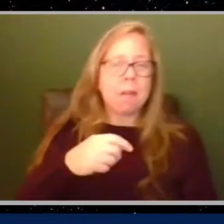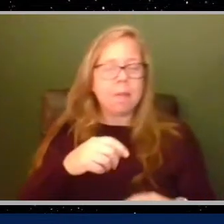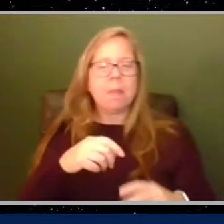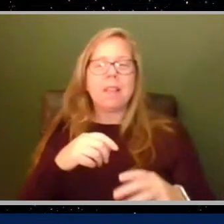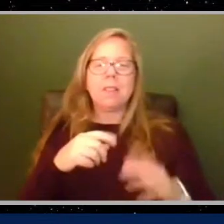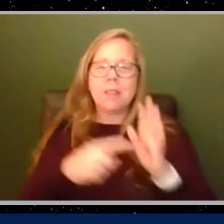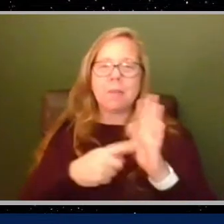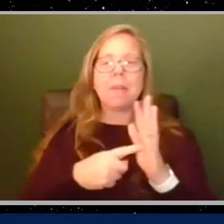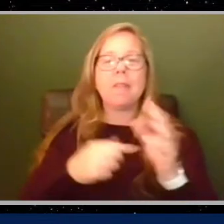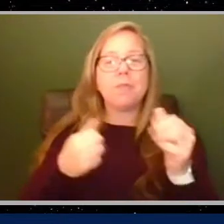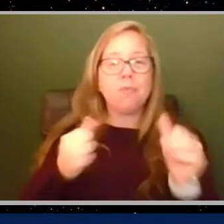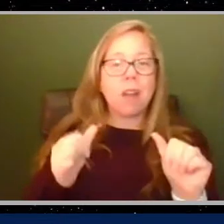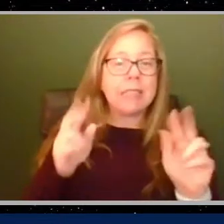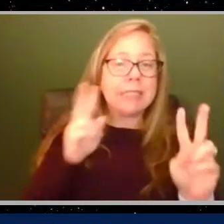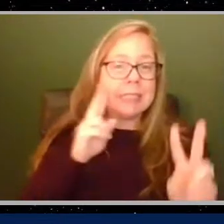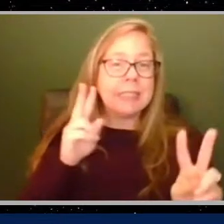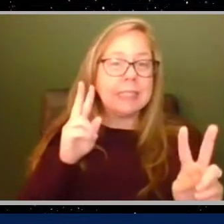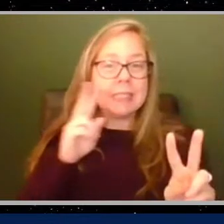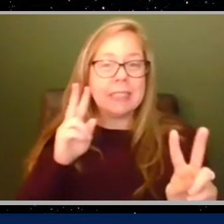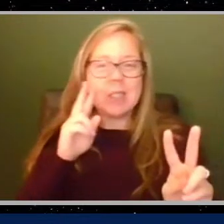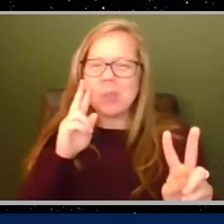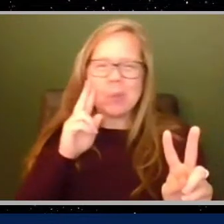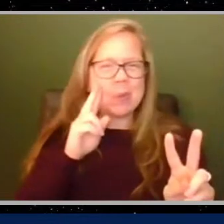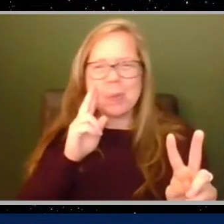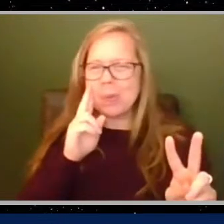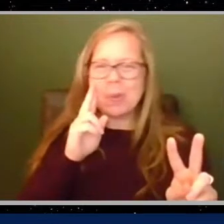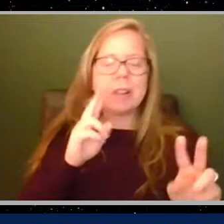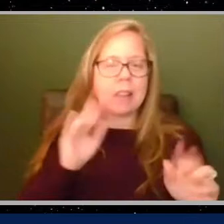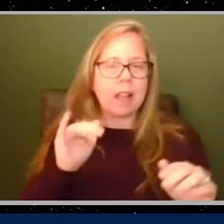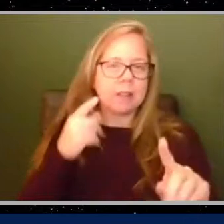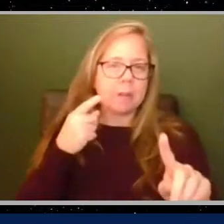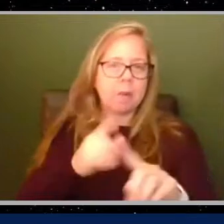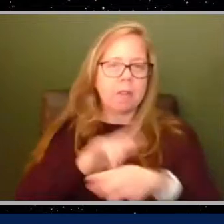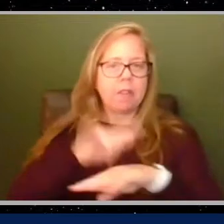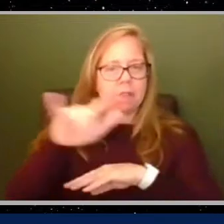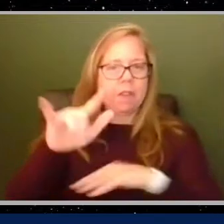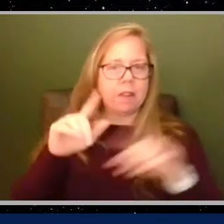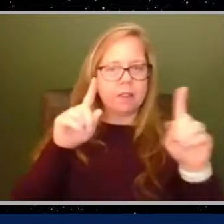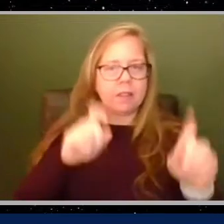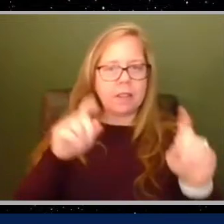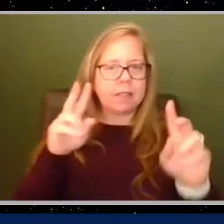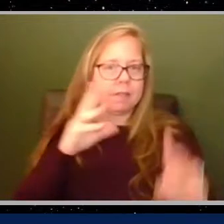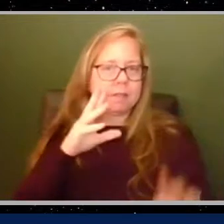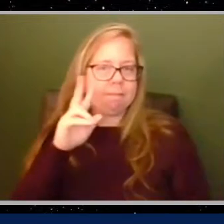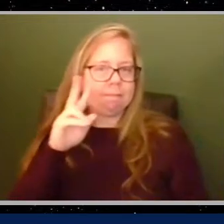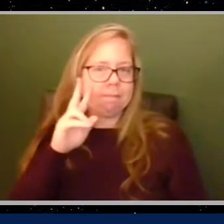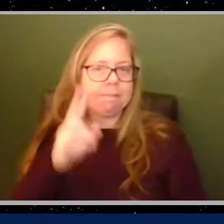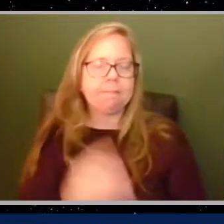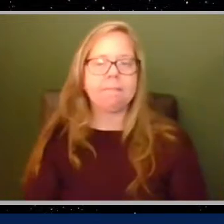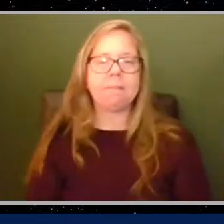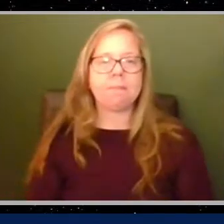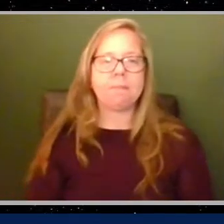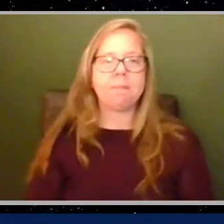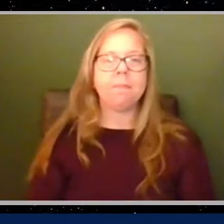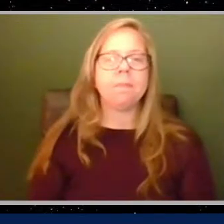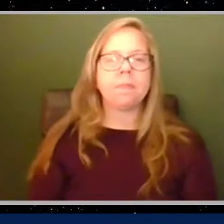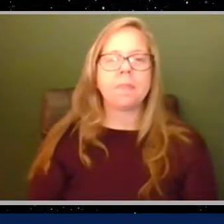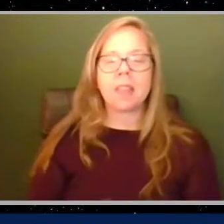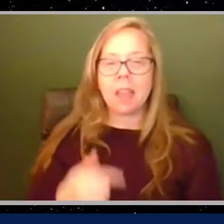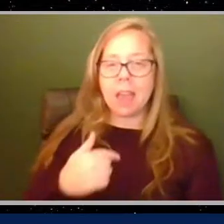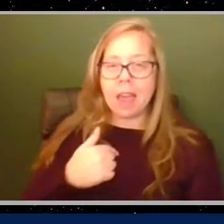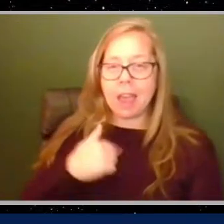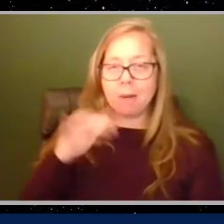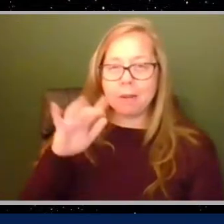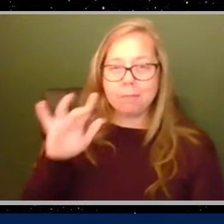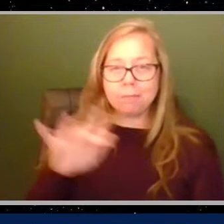trial and error, and that's the beauty of these test flights, is testing those things out. I was scrolling through the photos to see if I had a photo of